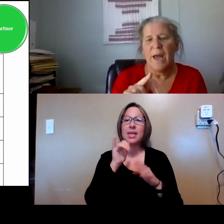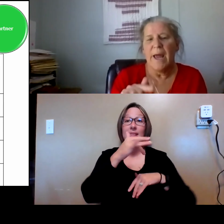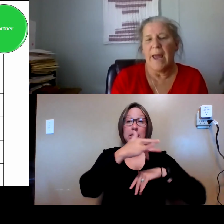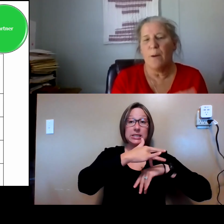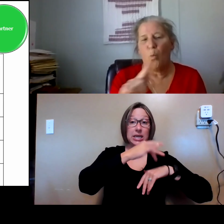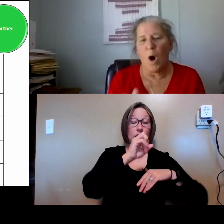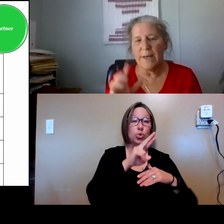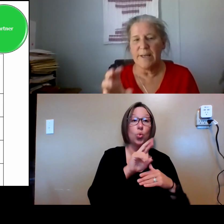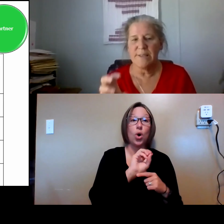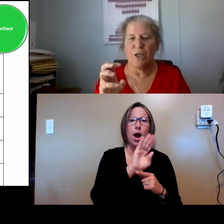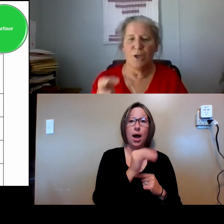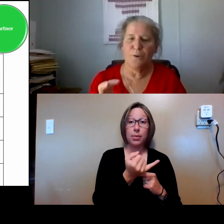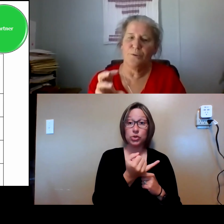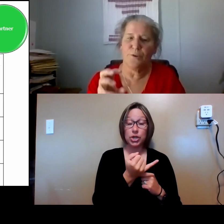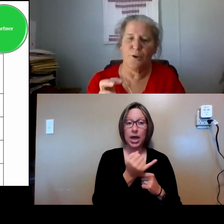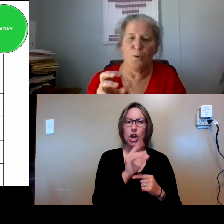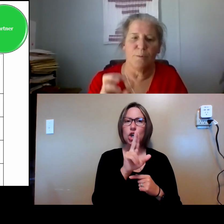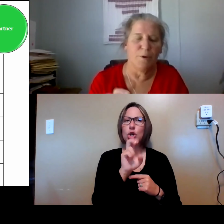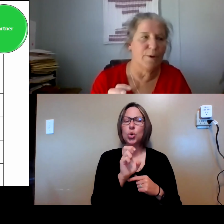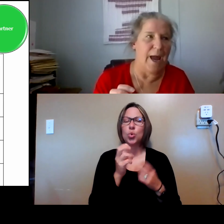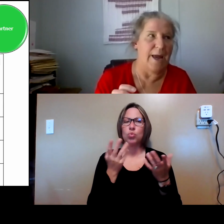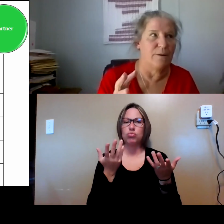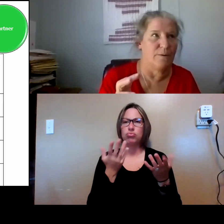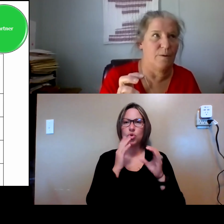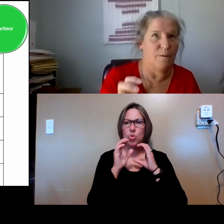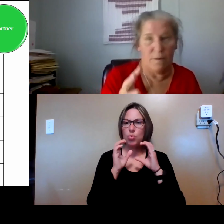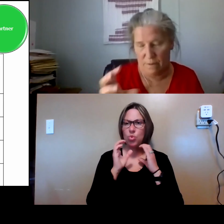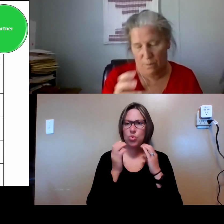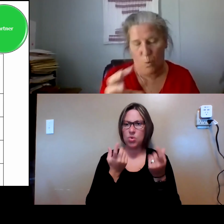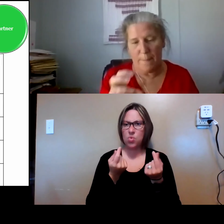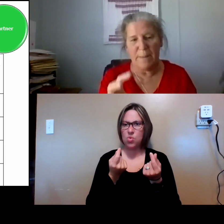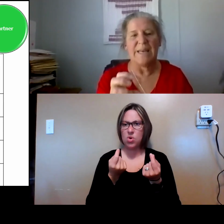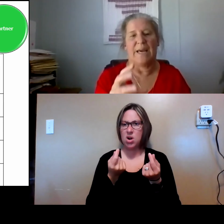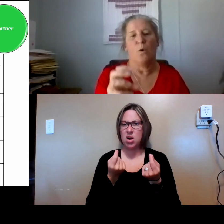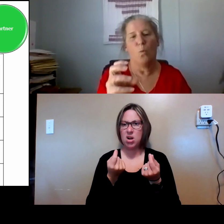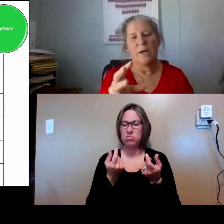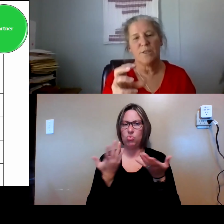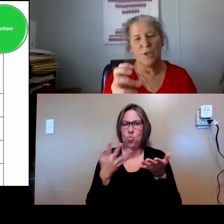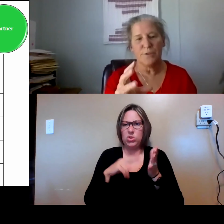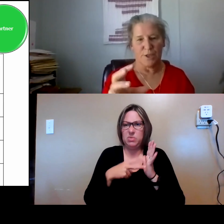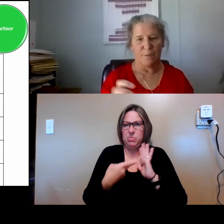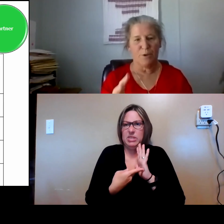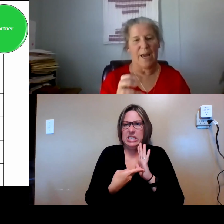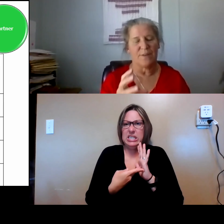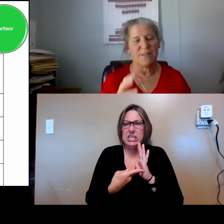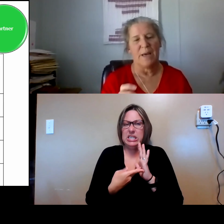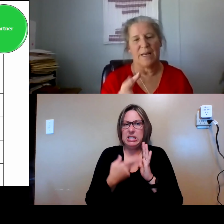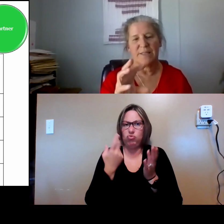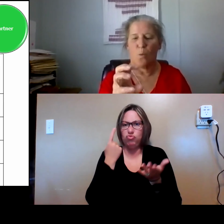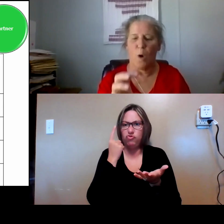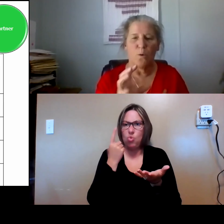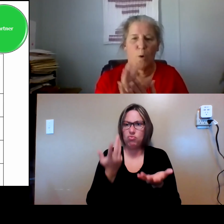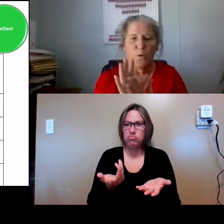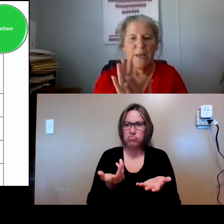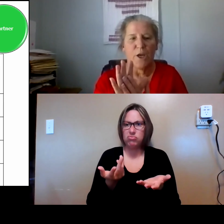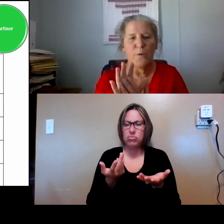cue, and what is it used to communicate? What meaning? What's used to communicate this meaning?